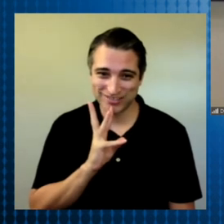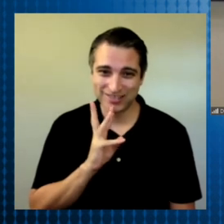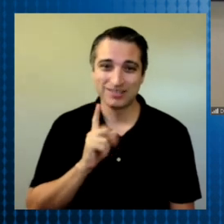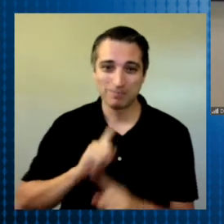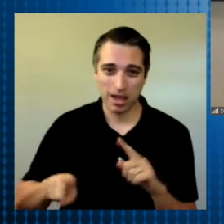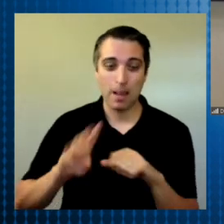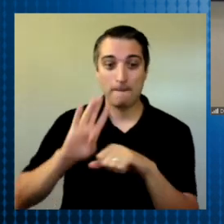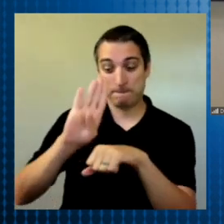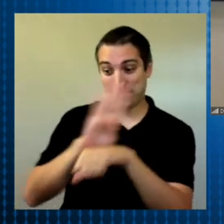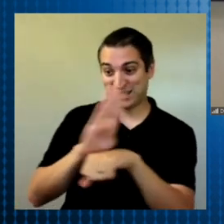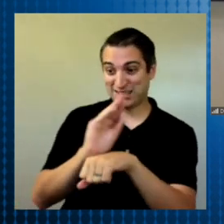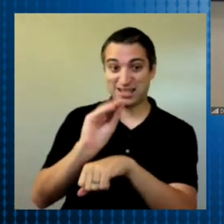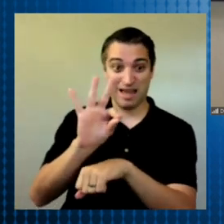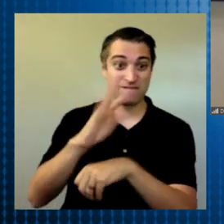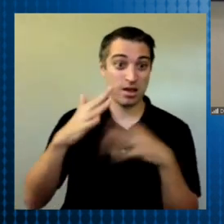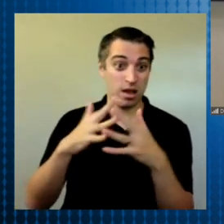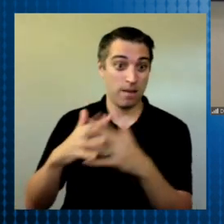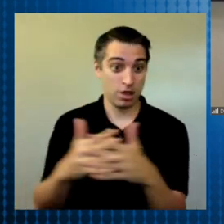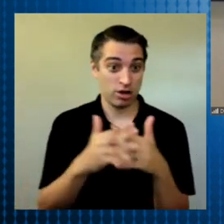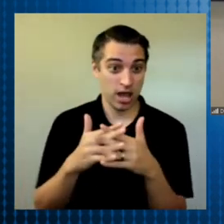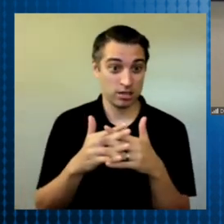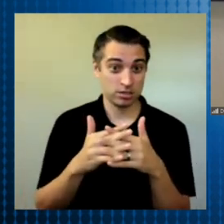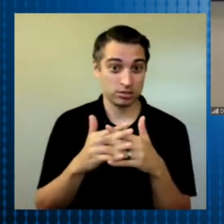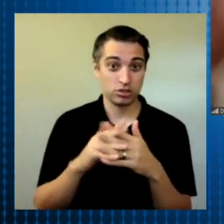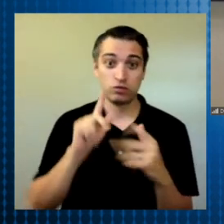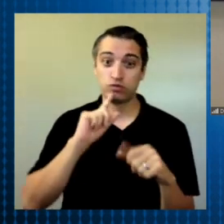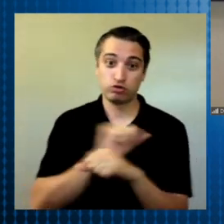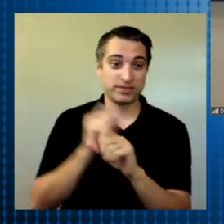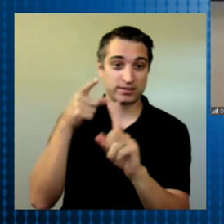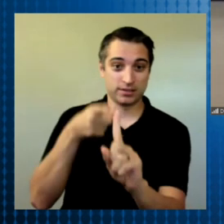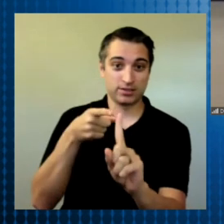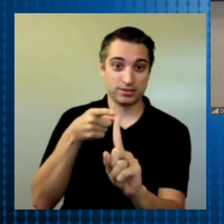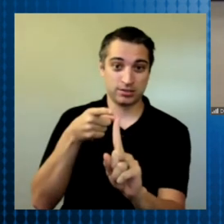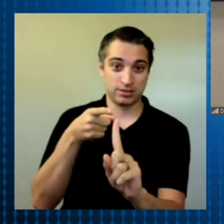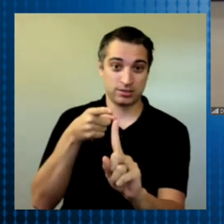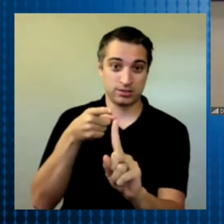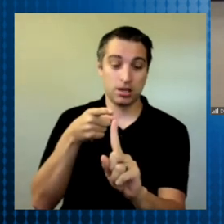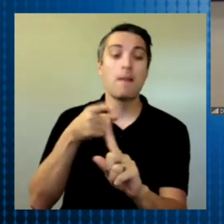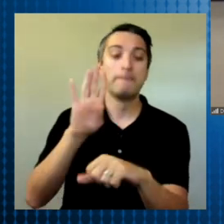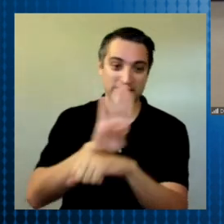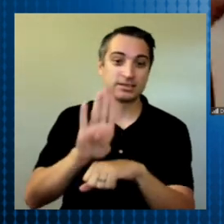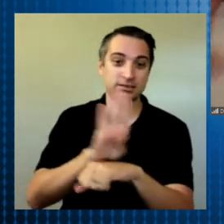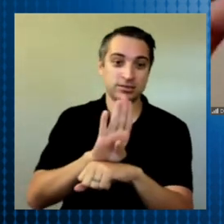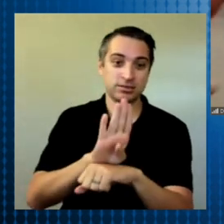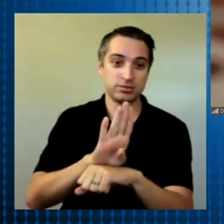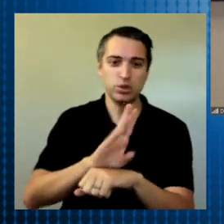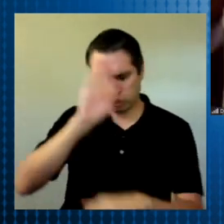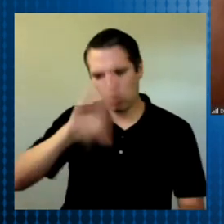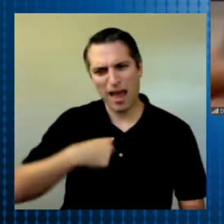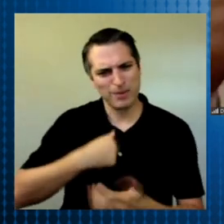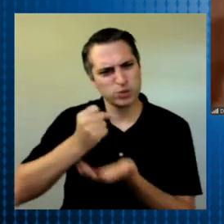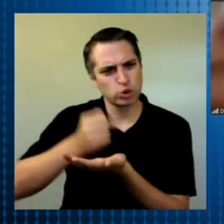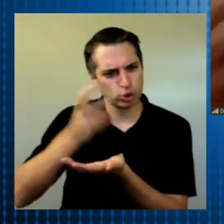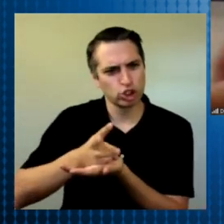business of America is business. And I don't apologize. I am a social worker. I believe in